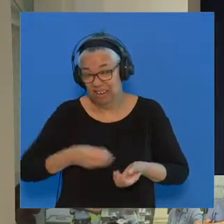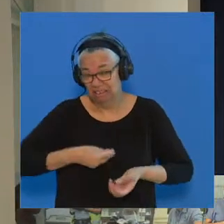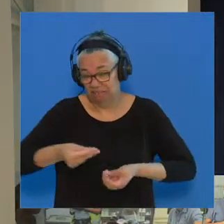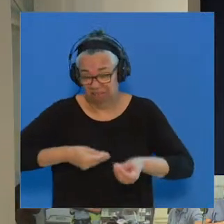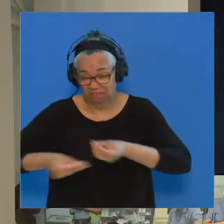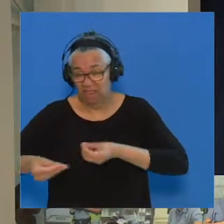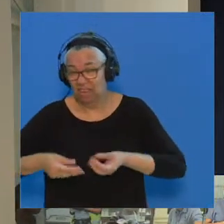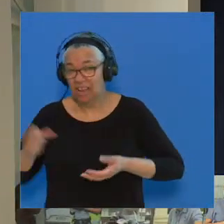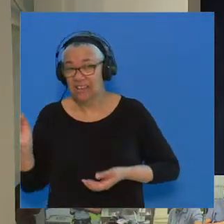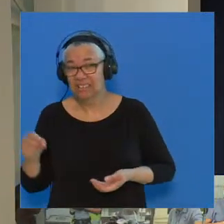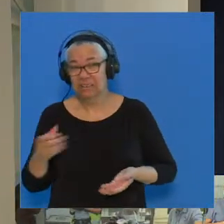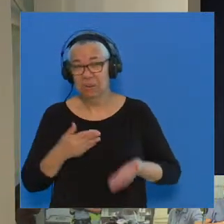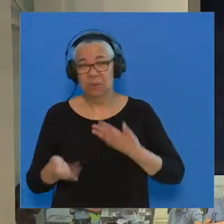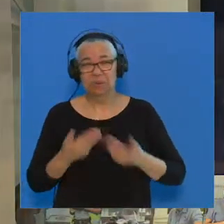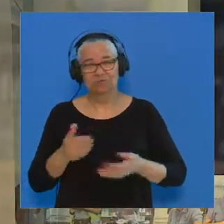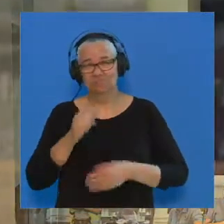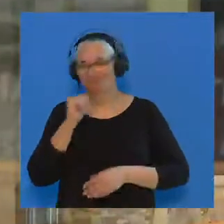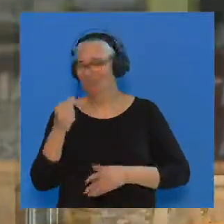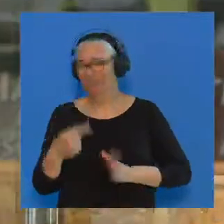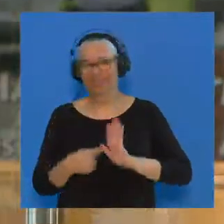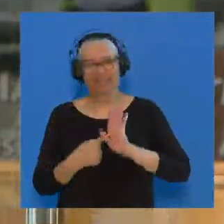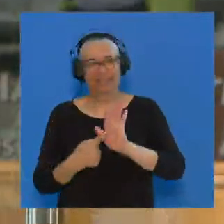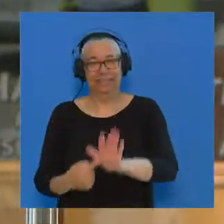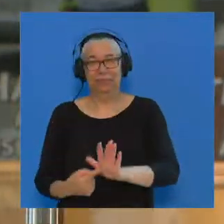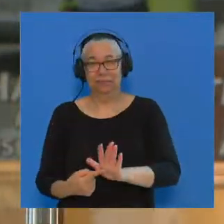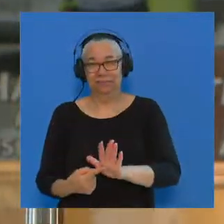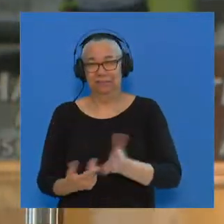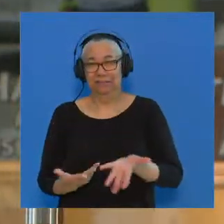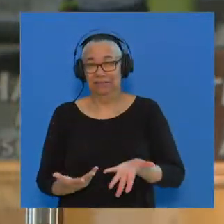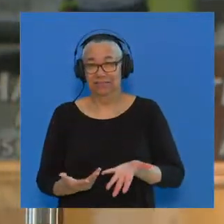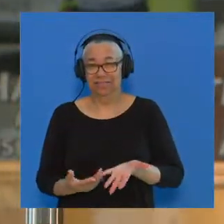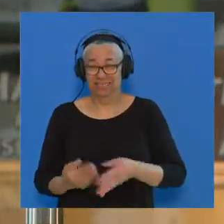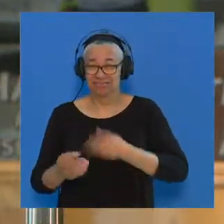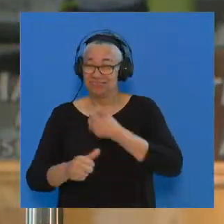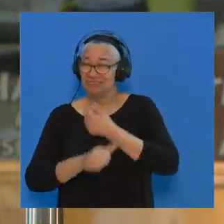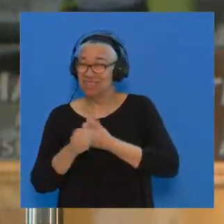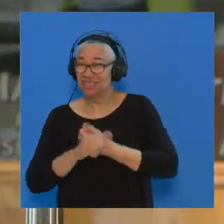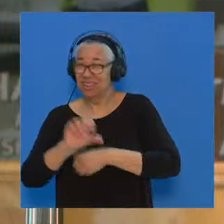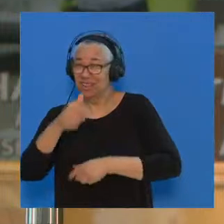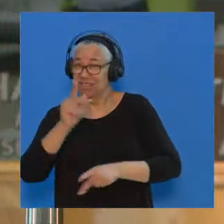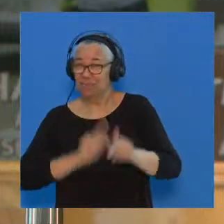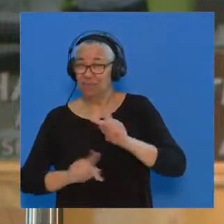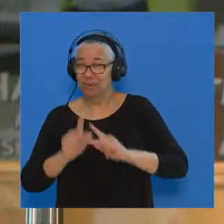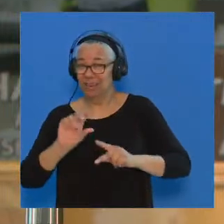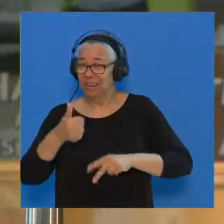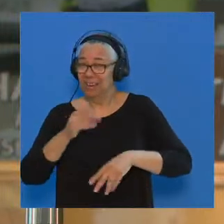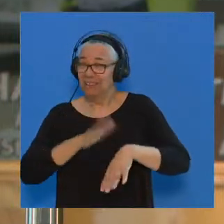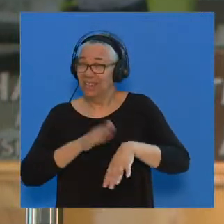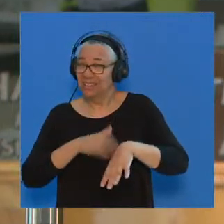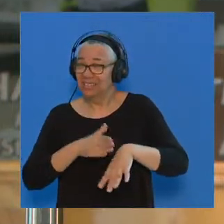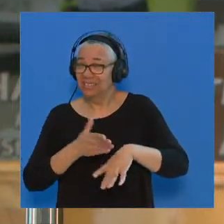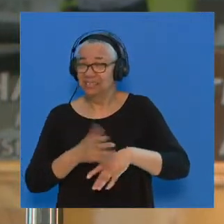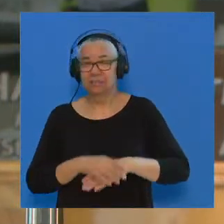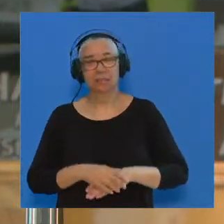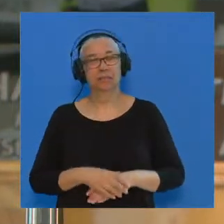So while they might not show symptoms, it's still a risk to others. Yes, Is there I any think- advice you're giving out on Yeah, I think it's important to note